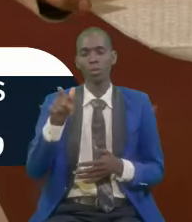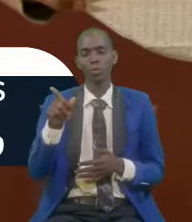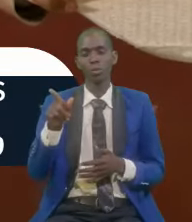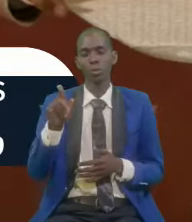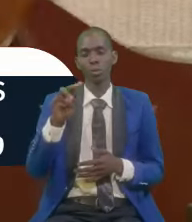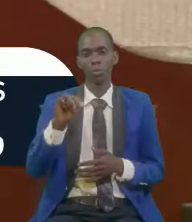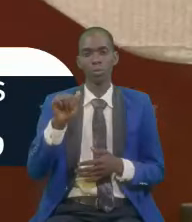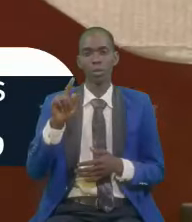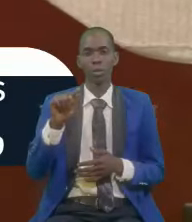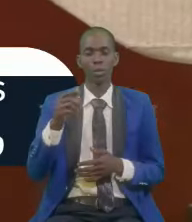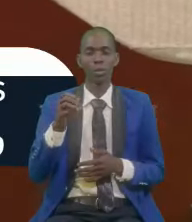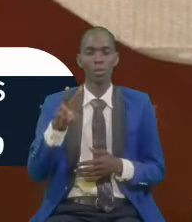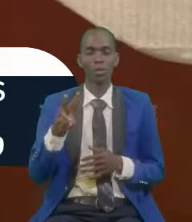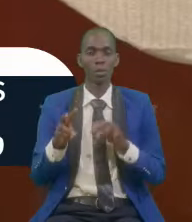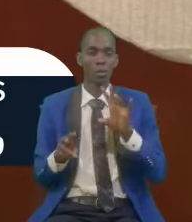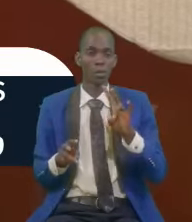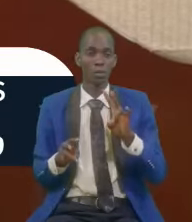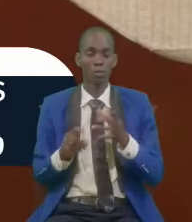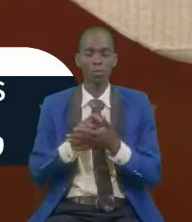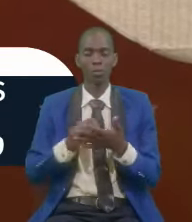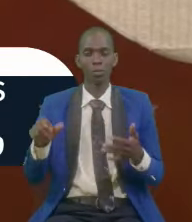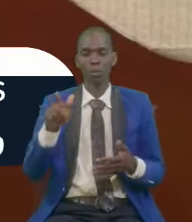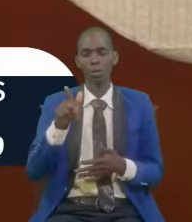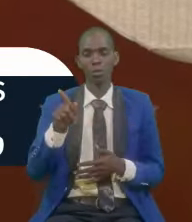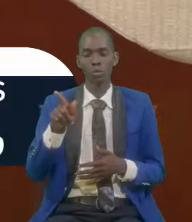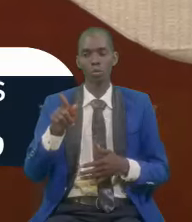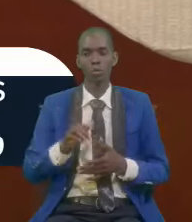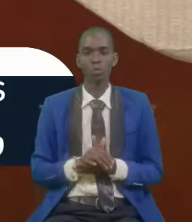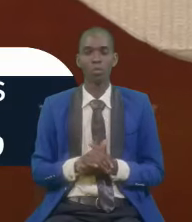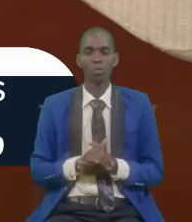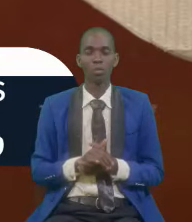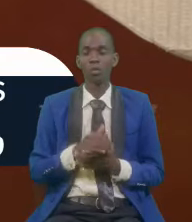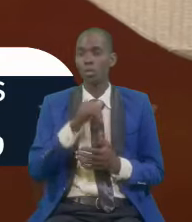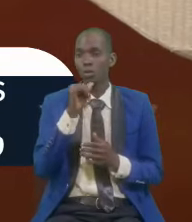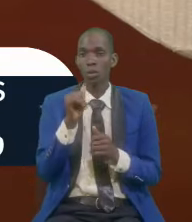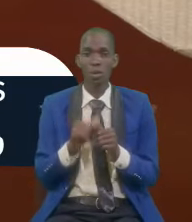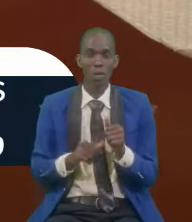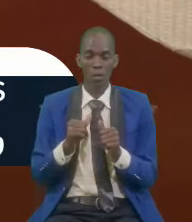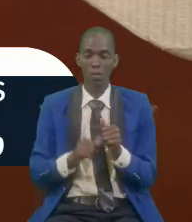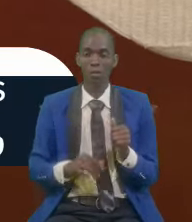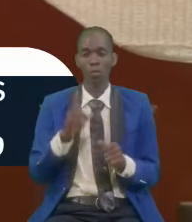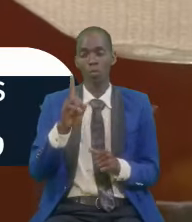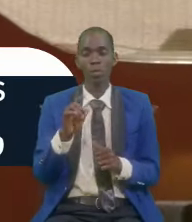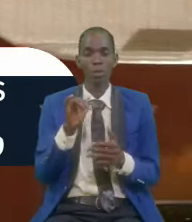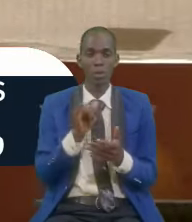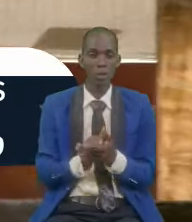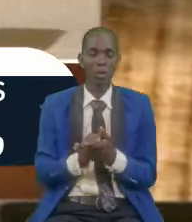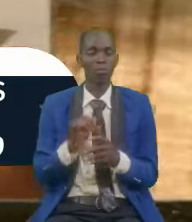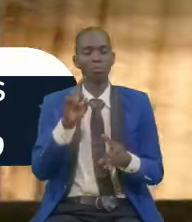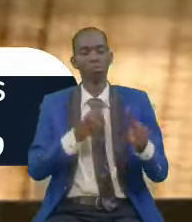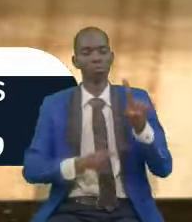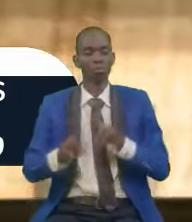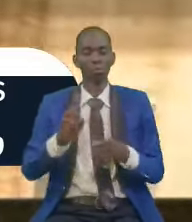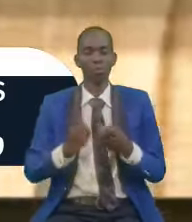21. Matthew chapter 7, verse 21. Not everyone that says unto